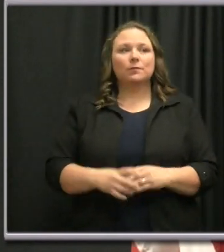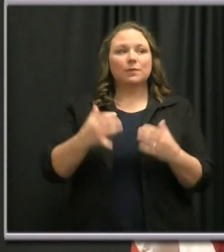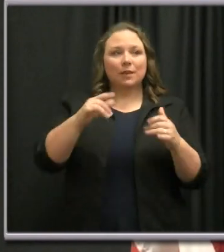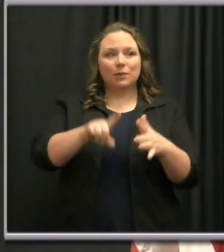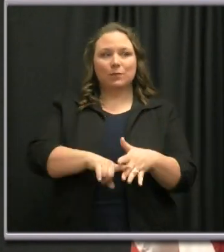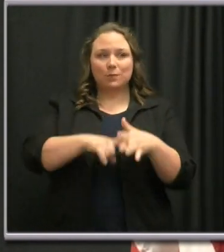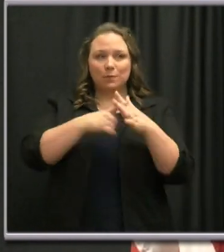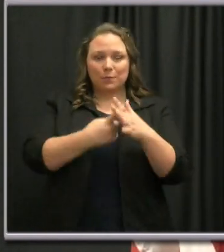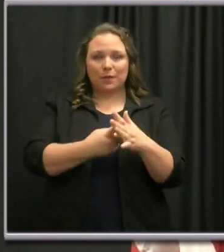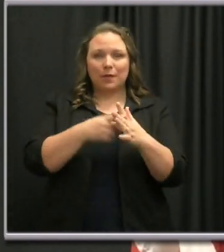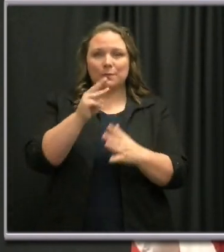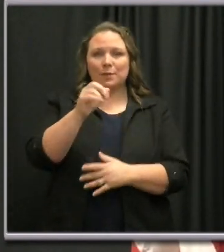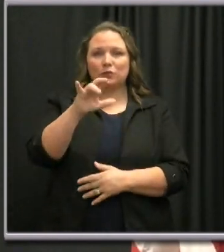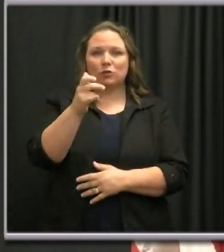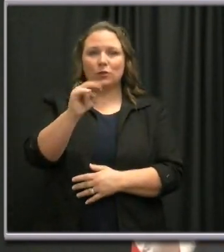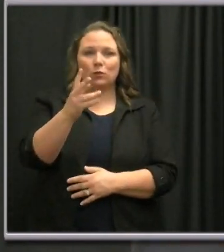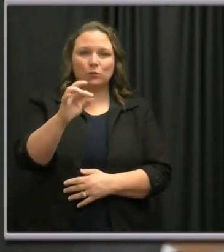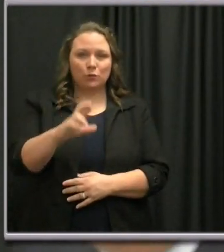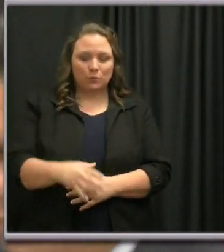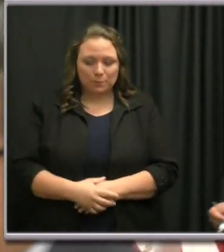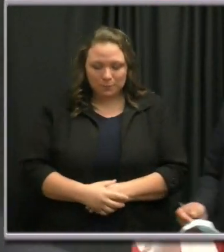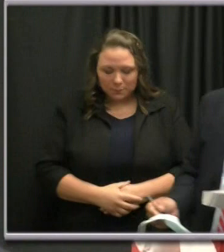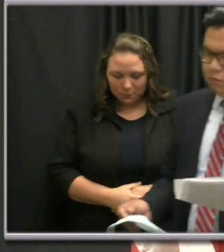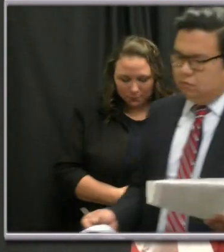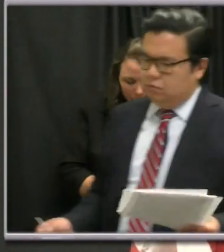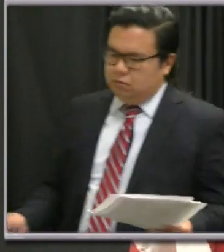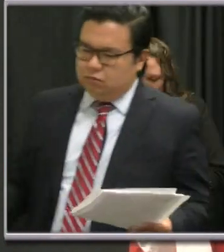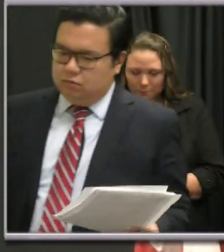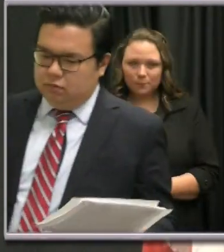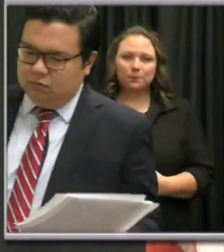now begin with Mayor John Cooper.